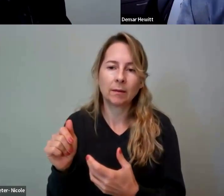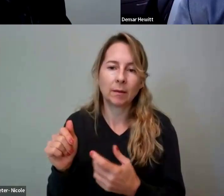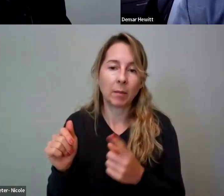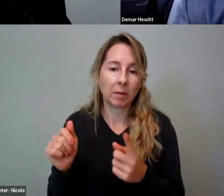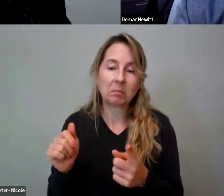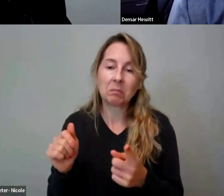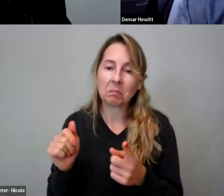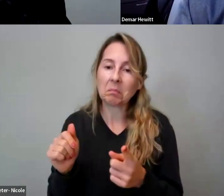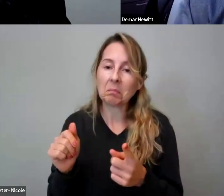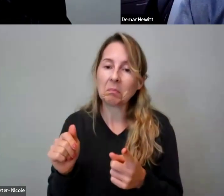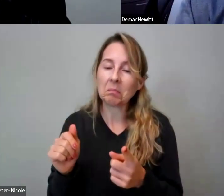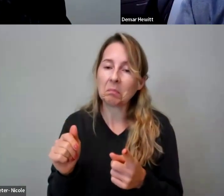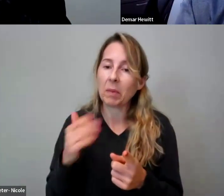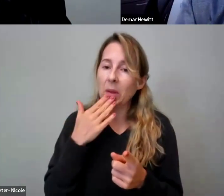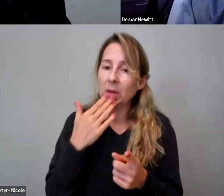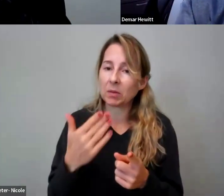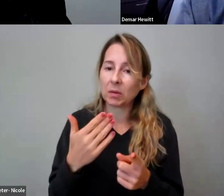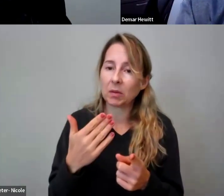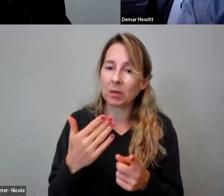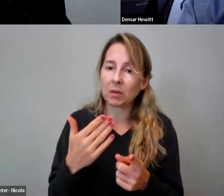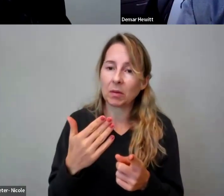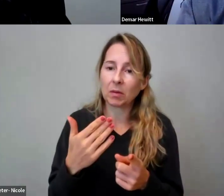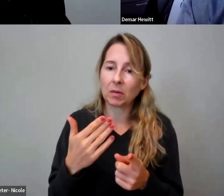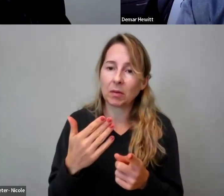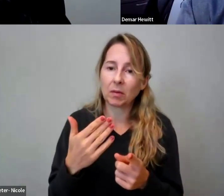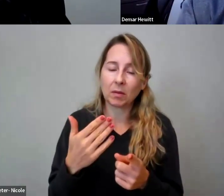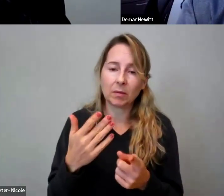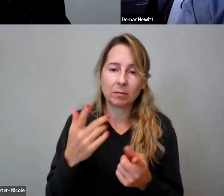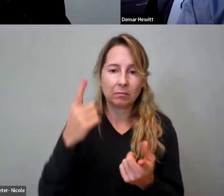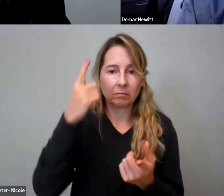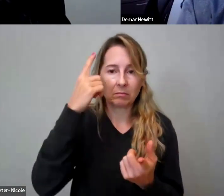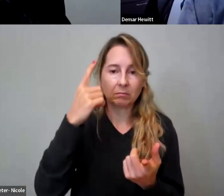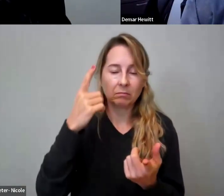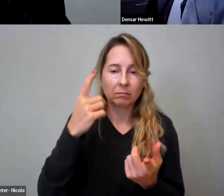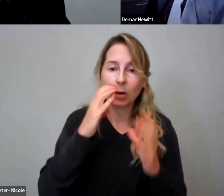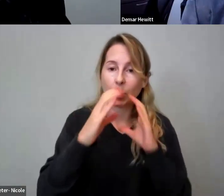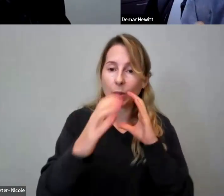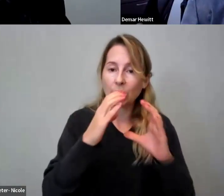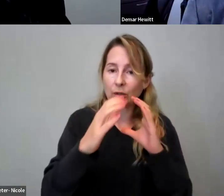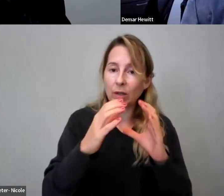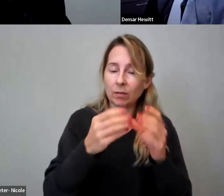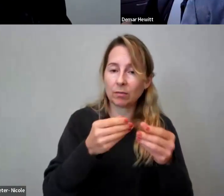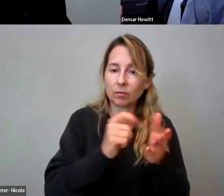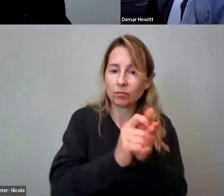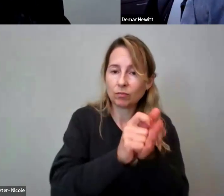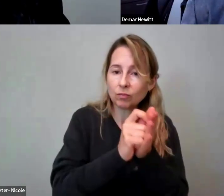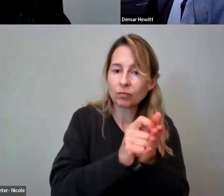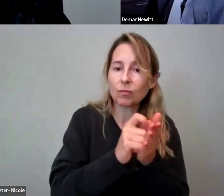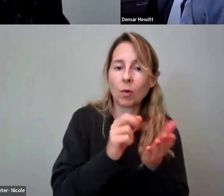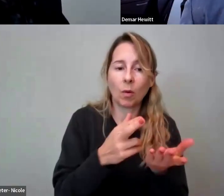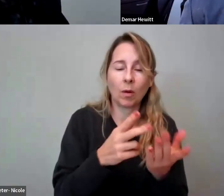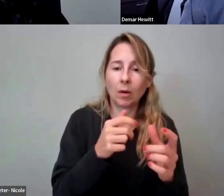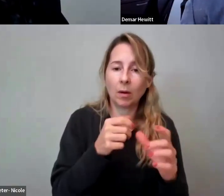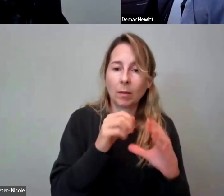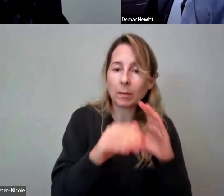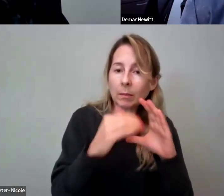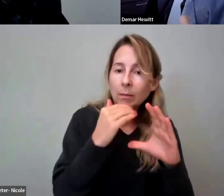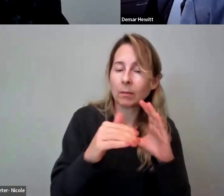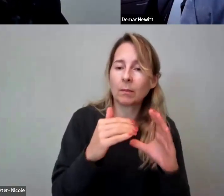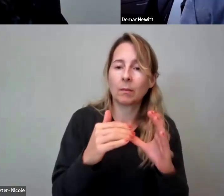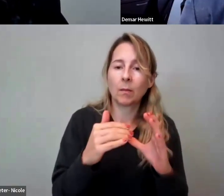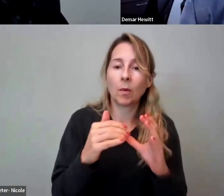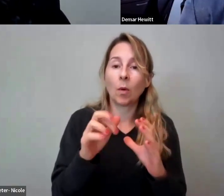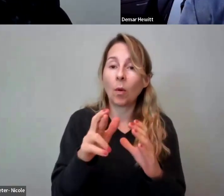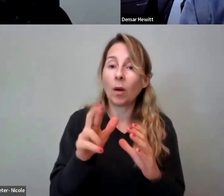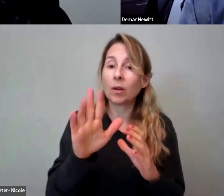be methods of medium or methods of communication. It could even be methods of paying your rent,